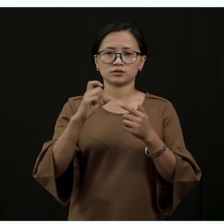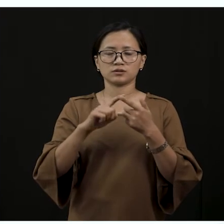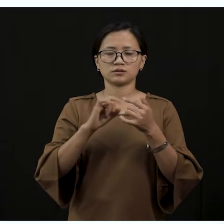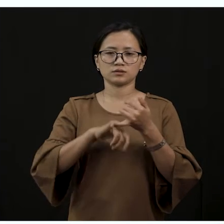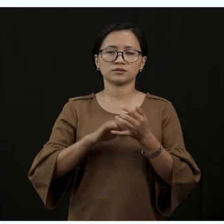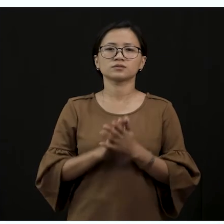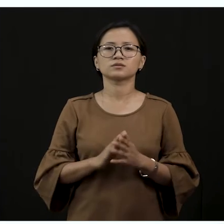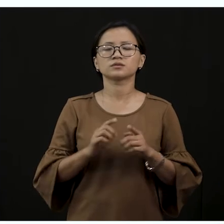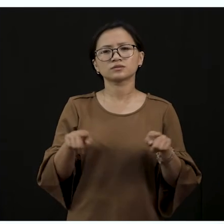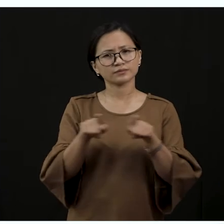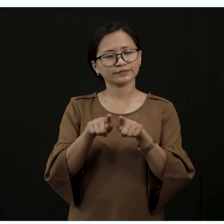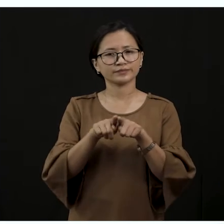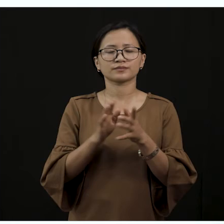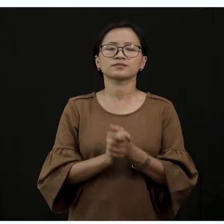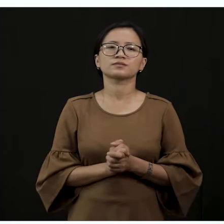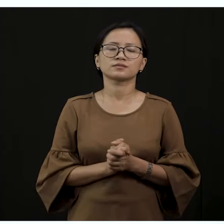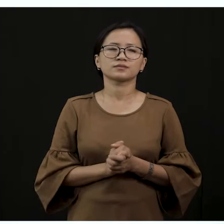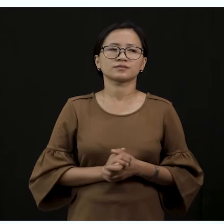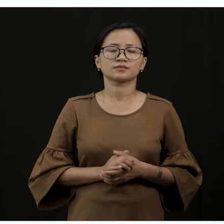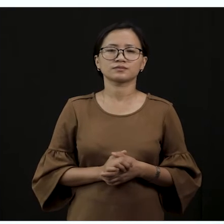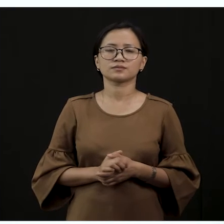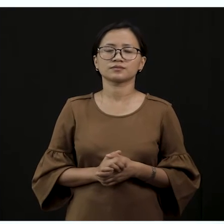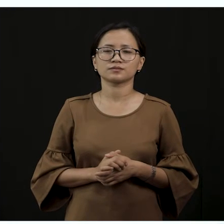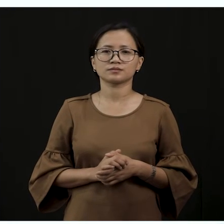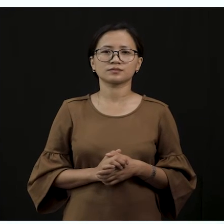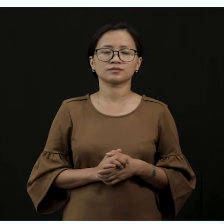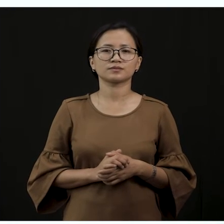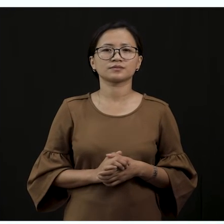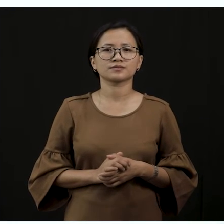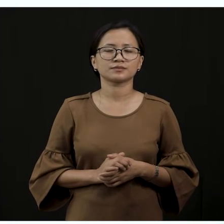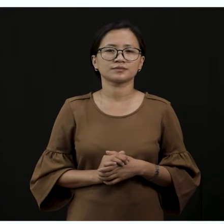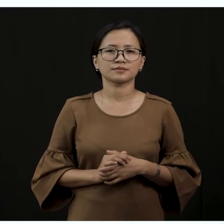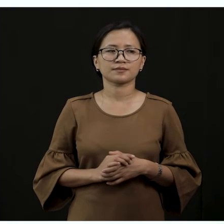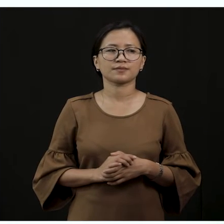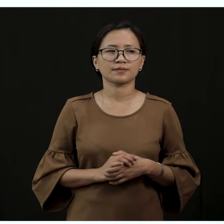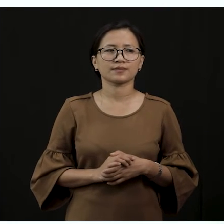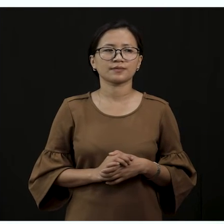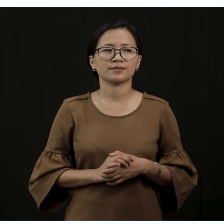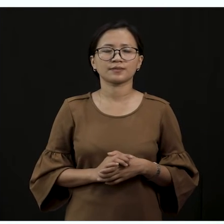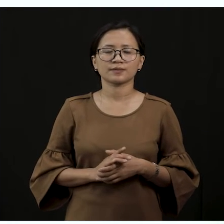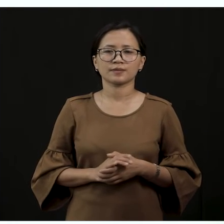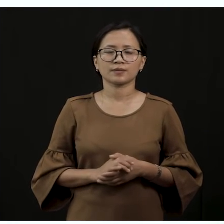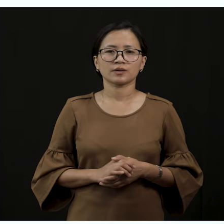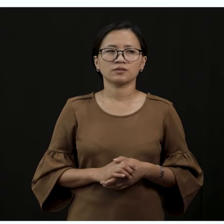and oval have zero sides and zero vertices. Okay. Then